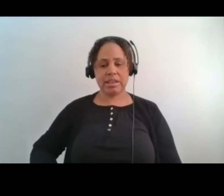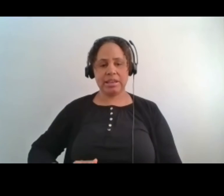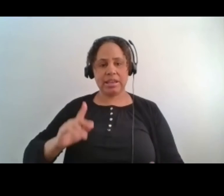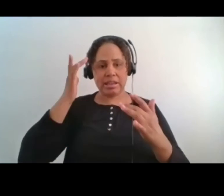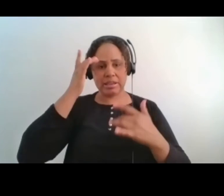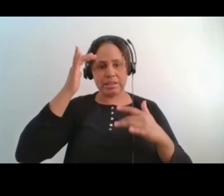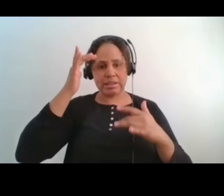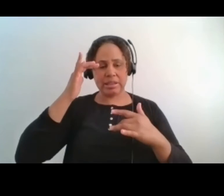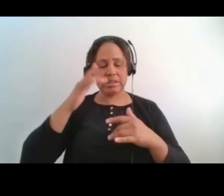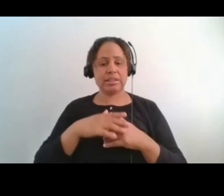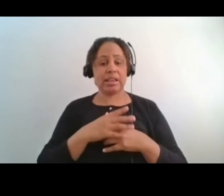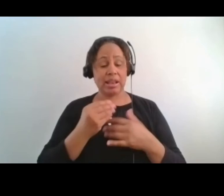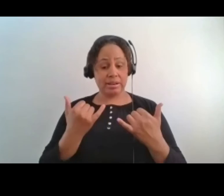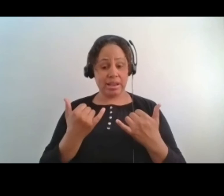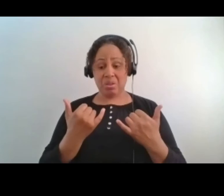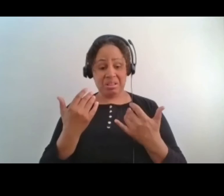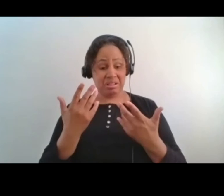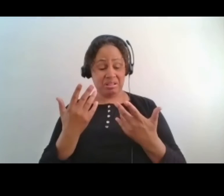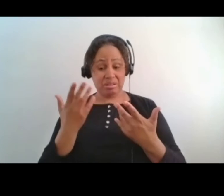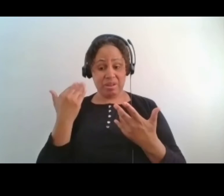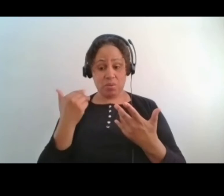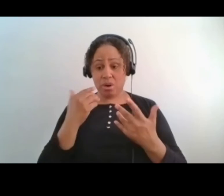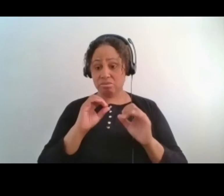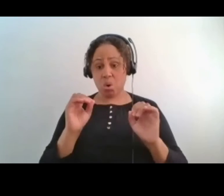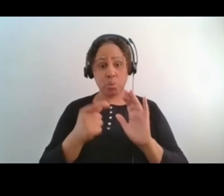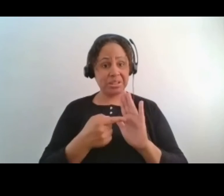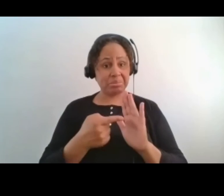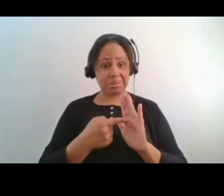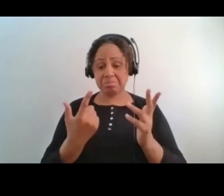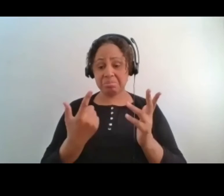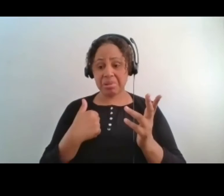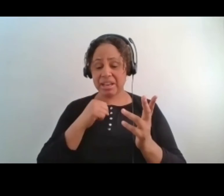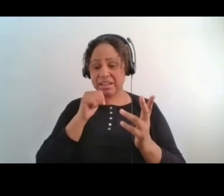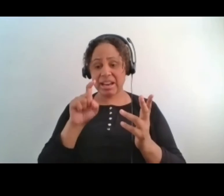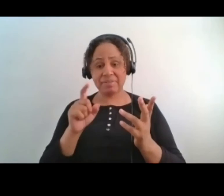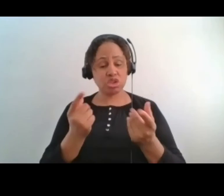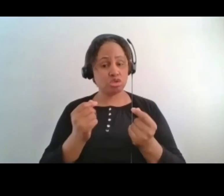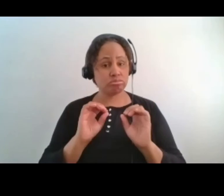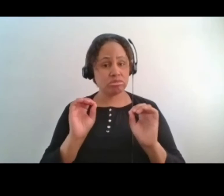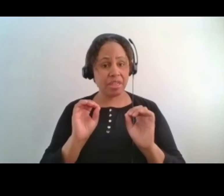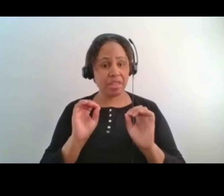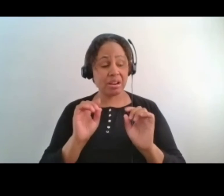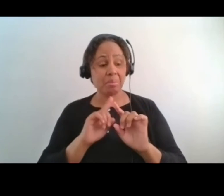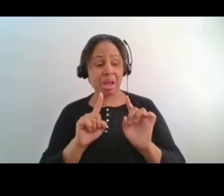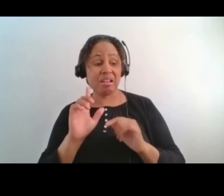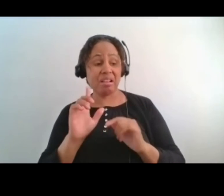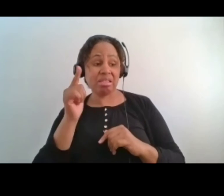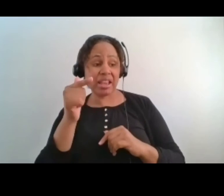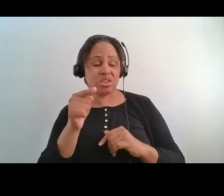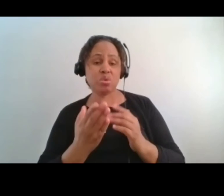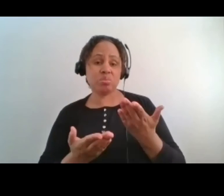any symptoms, I did not need to do anything. But down the line, you probably will develop